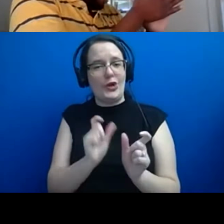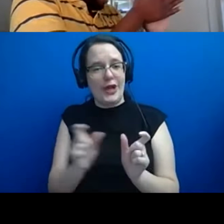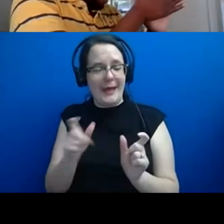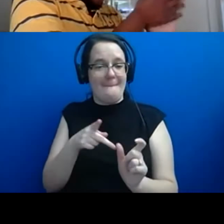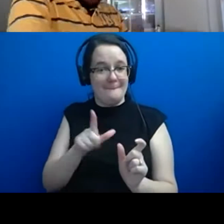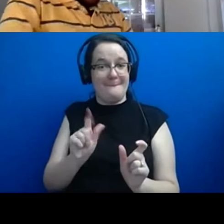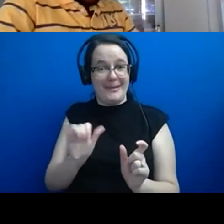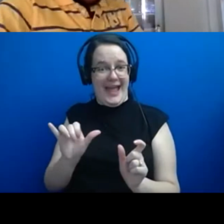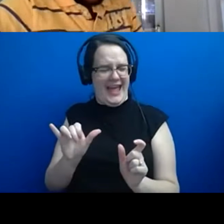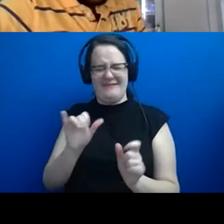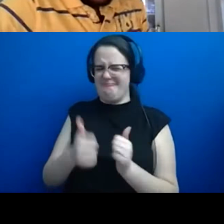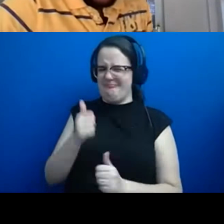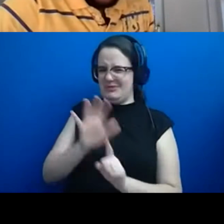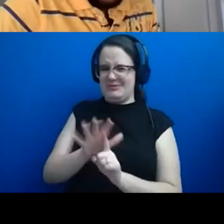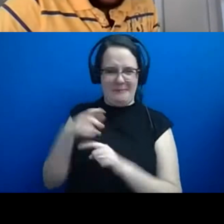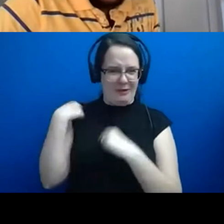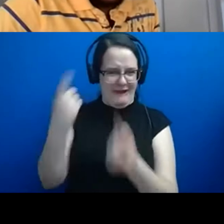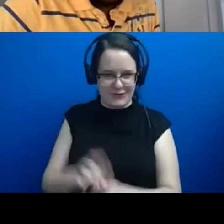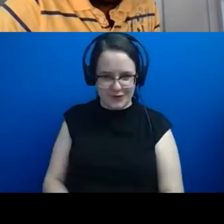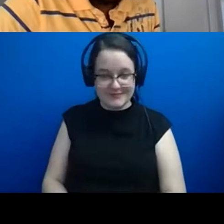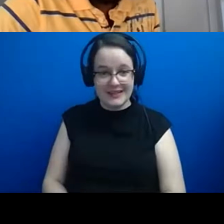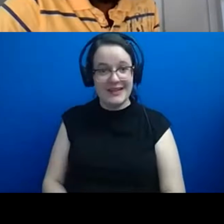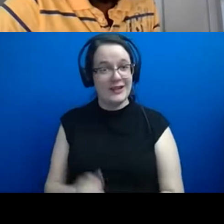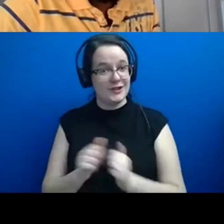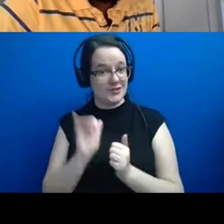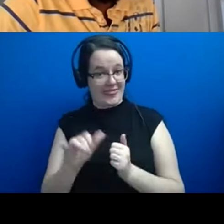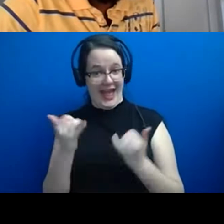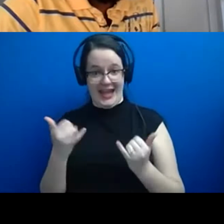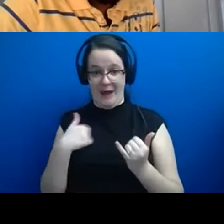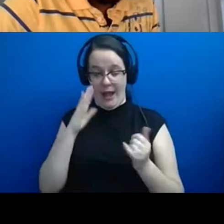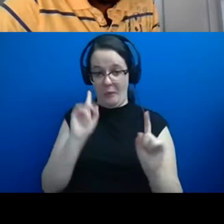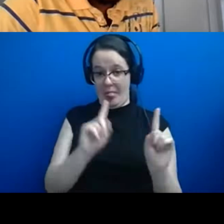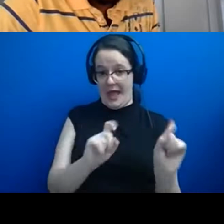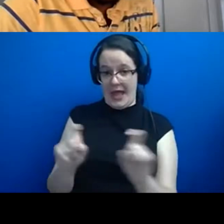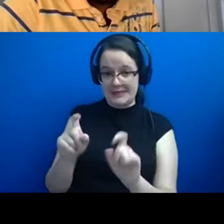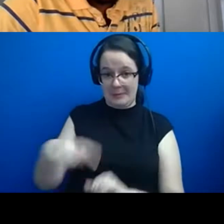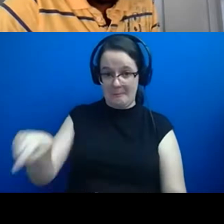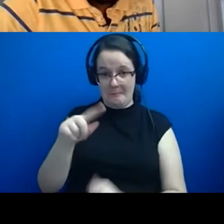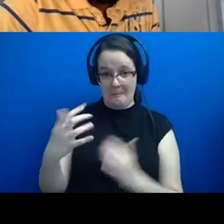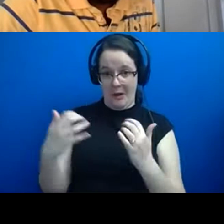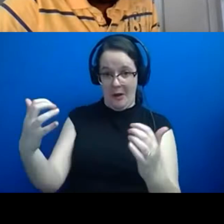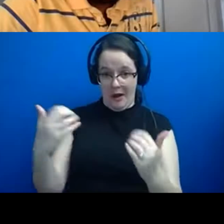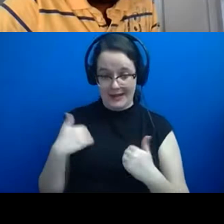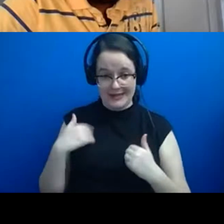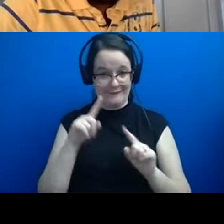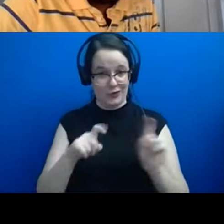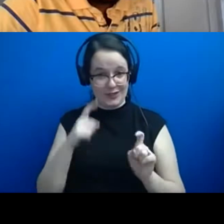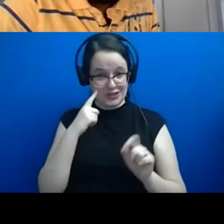And with that, I'm going to reach out and ask if there are any questions anybody would like to ask any of the members of our